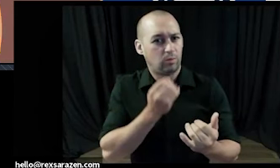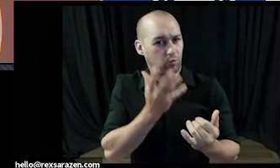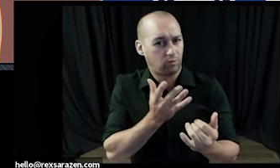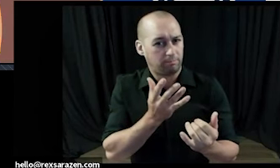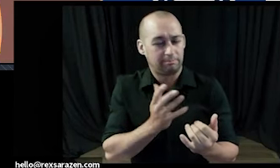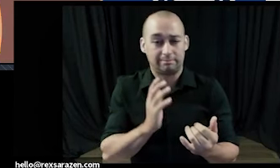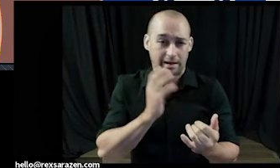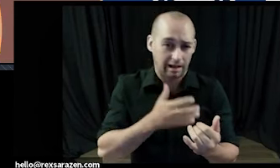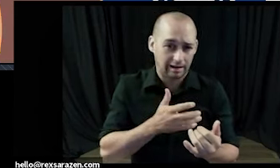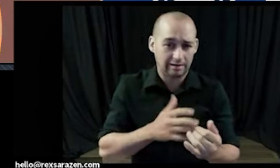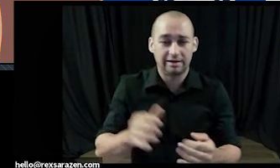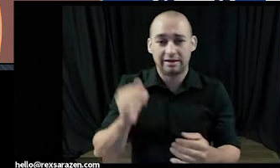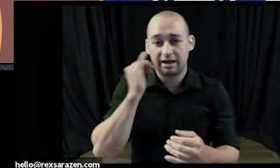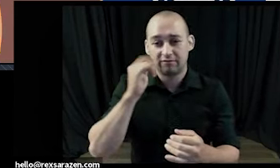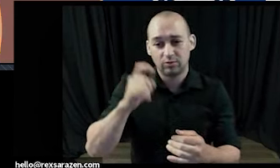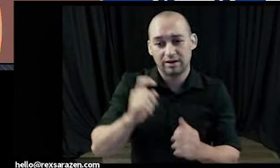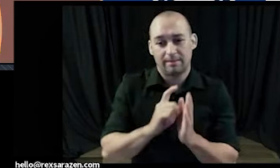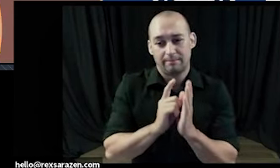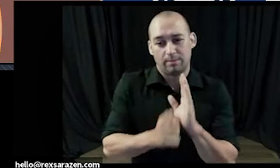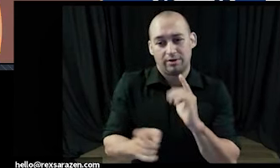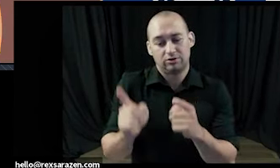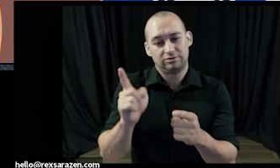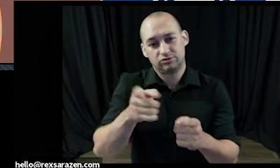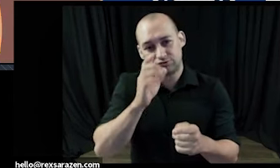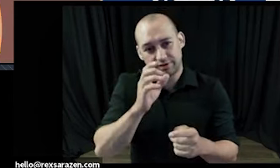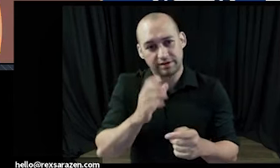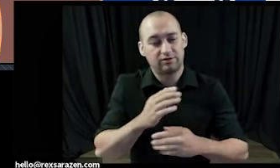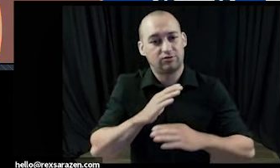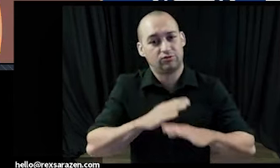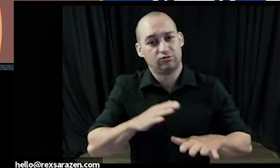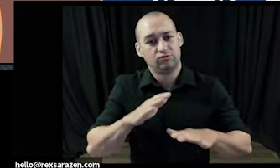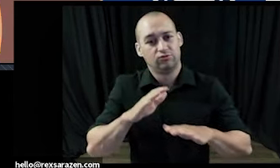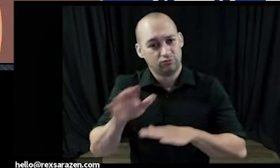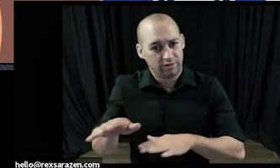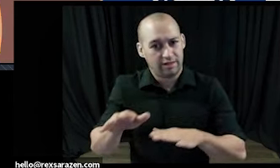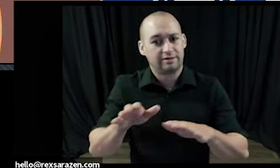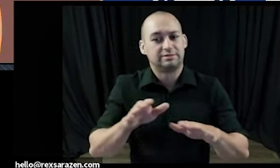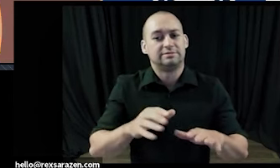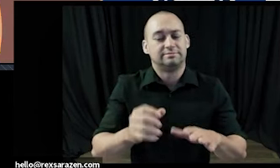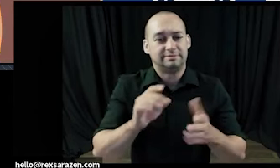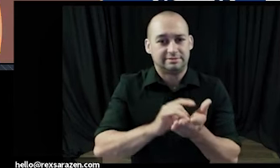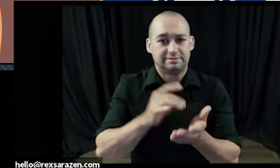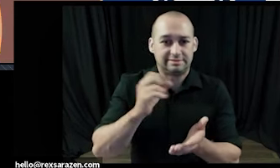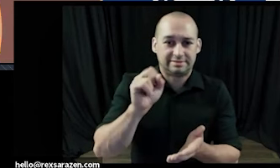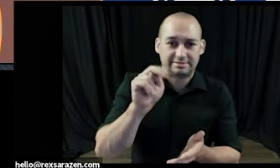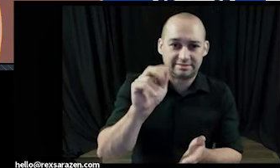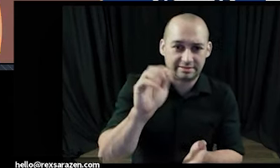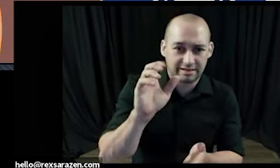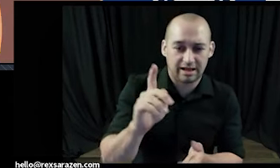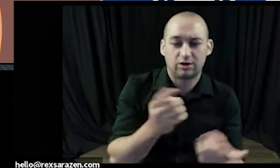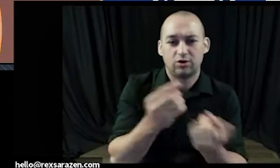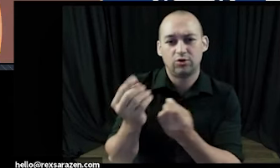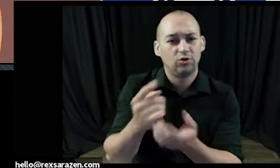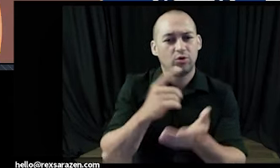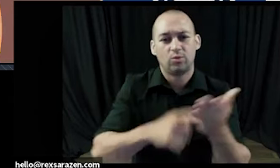warm/hot. So if you need a moment to take a drink, take a rest, eat a snack, do what you need to stay